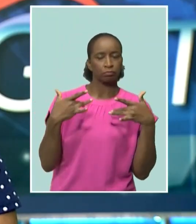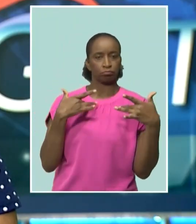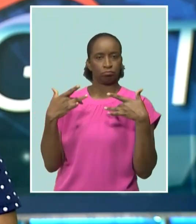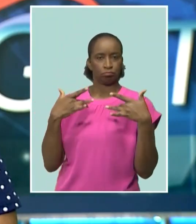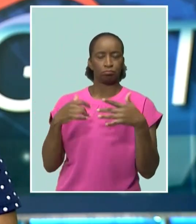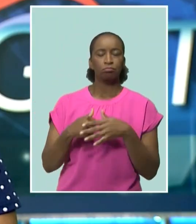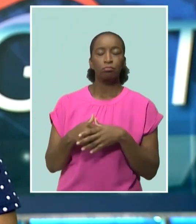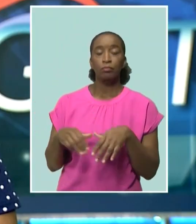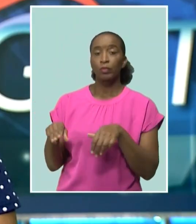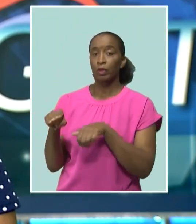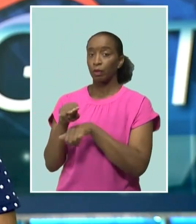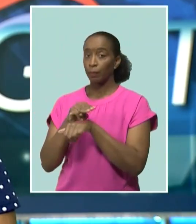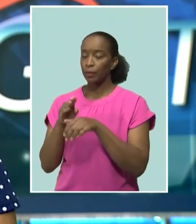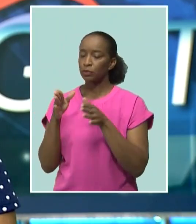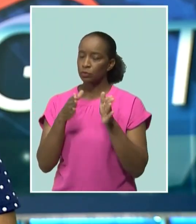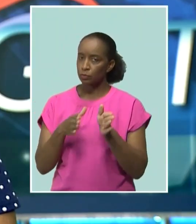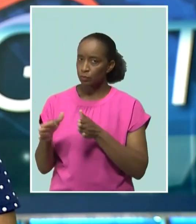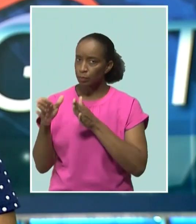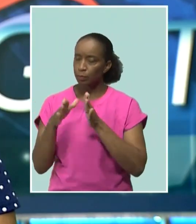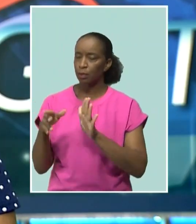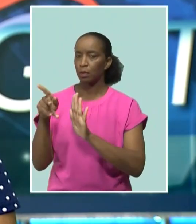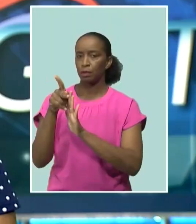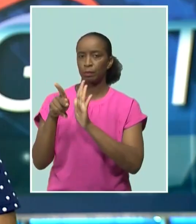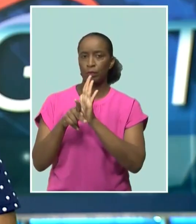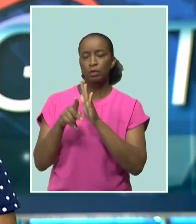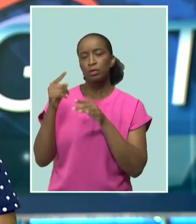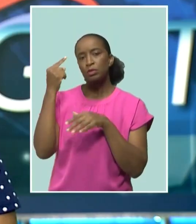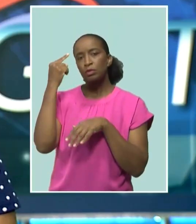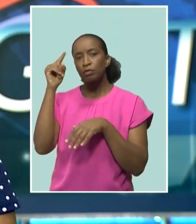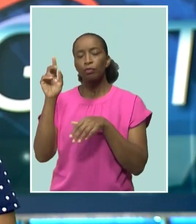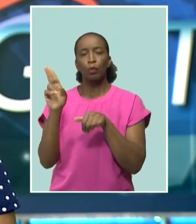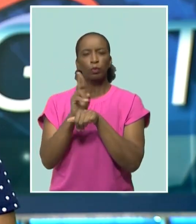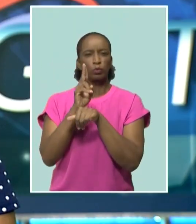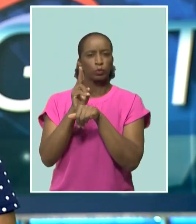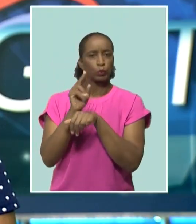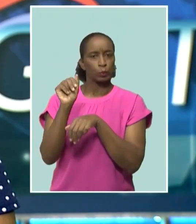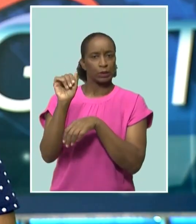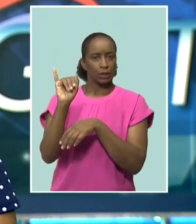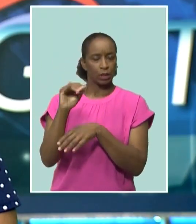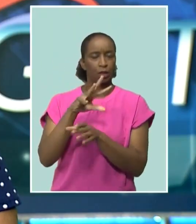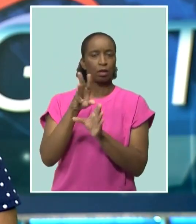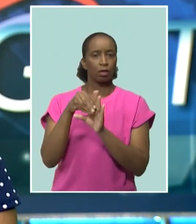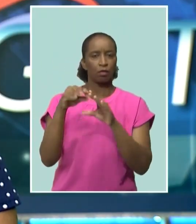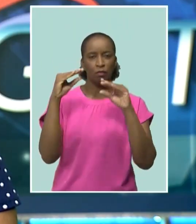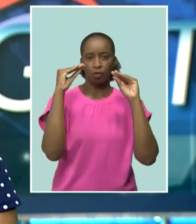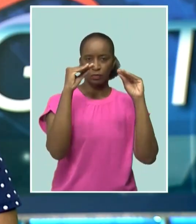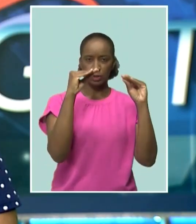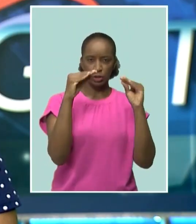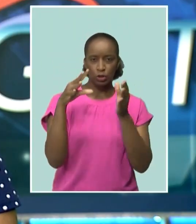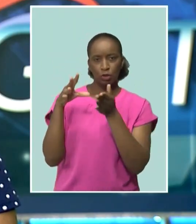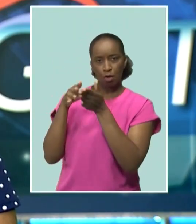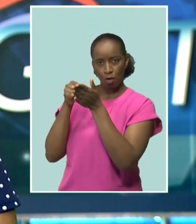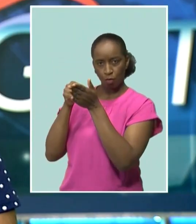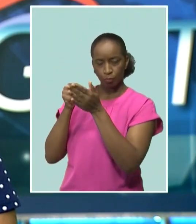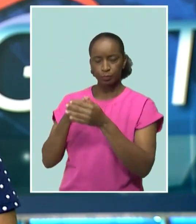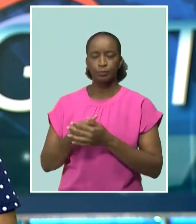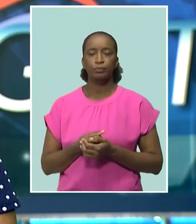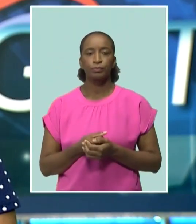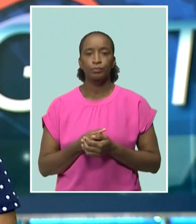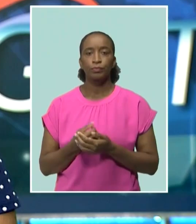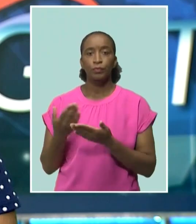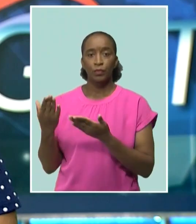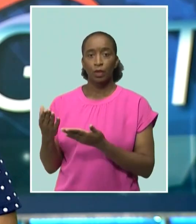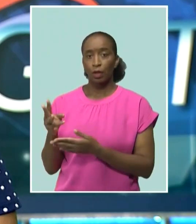developing the appropriate policy to help guide and enhance the use of AI in education. Mr. Wood was among the presenters for